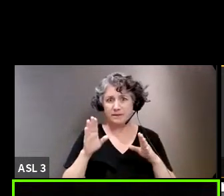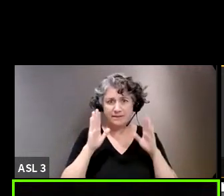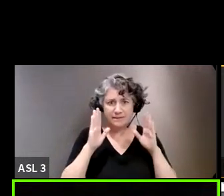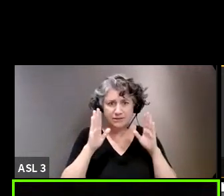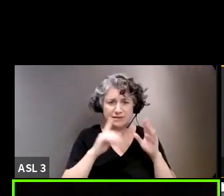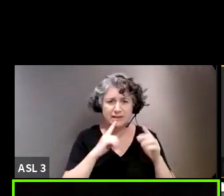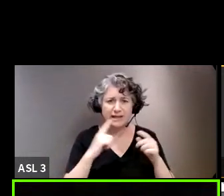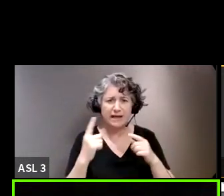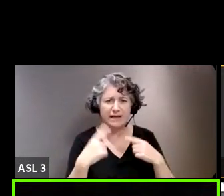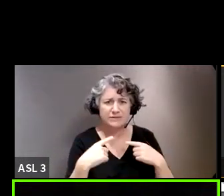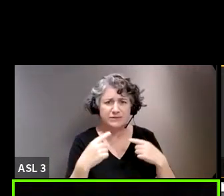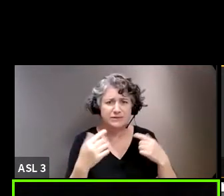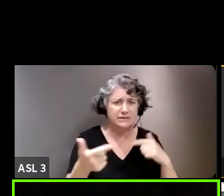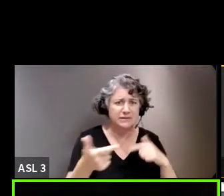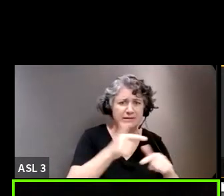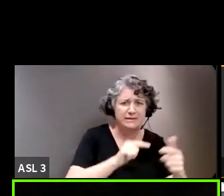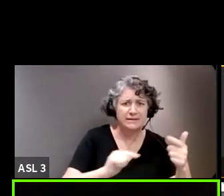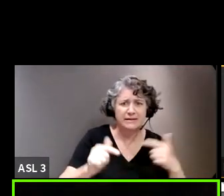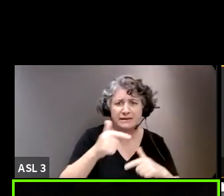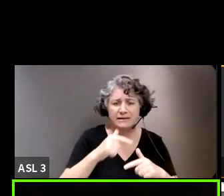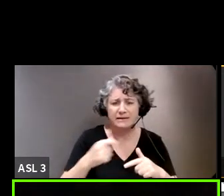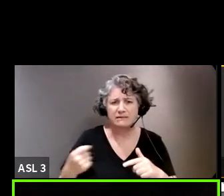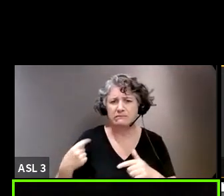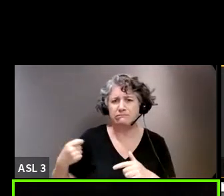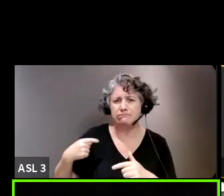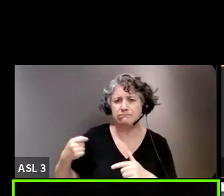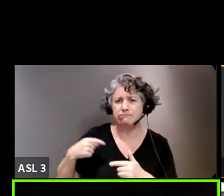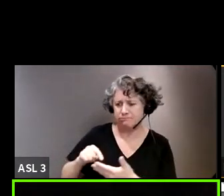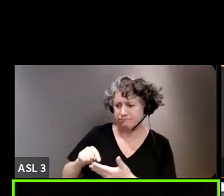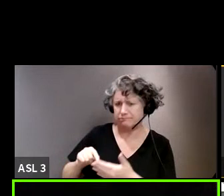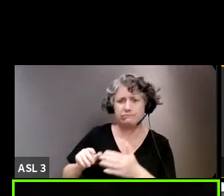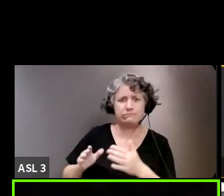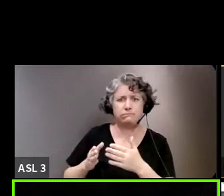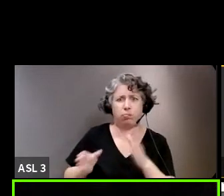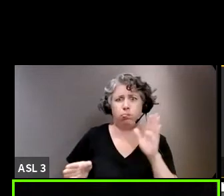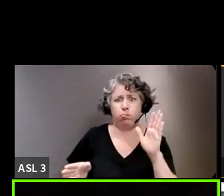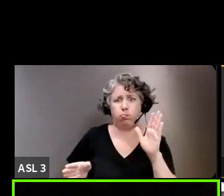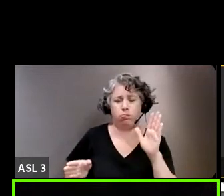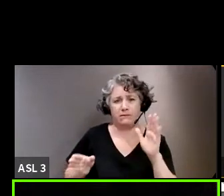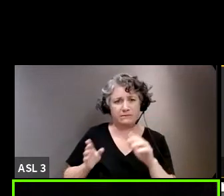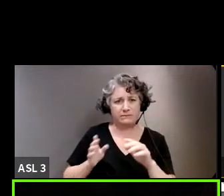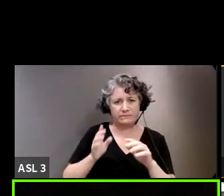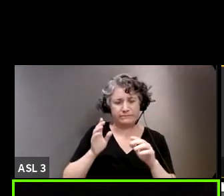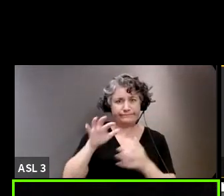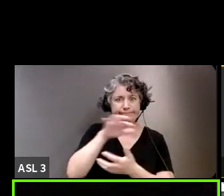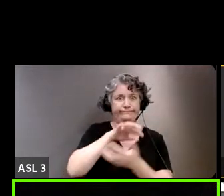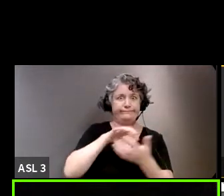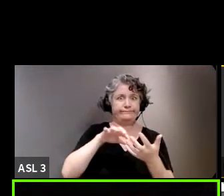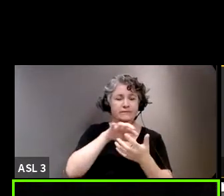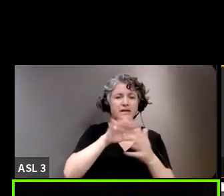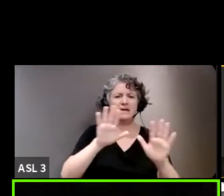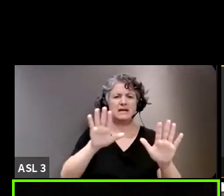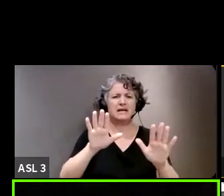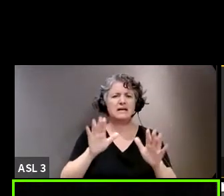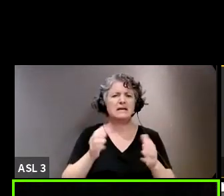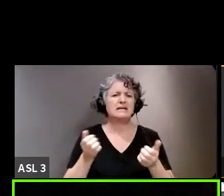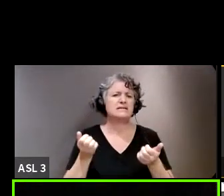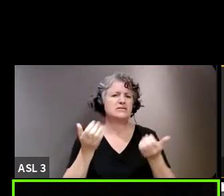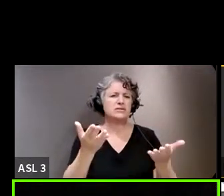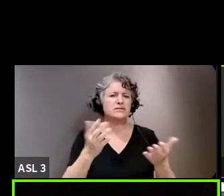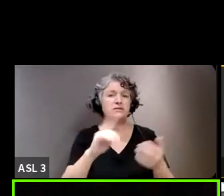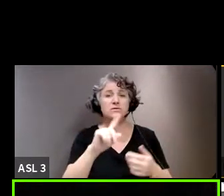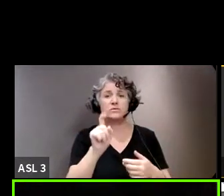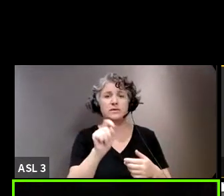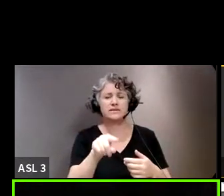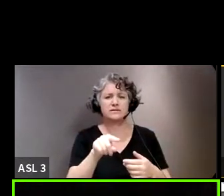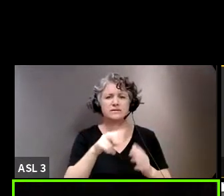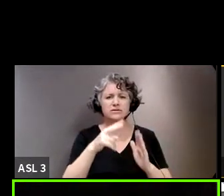answers the questions and pay attention to the messages that are coming in and i can't do both at the same time so i'm going to suggest that i read my questions